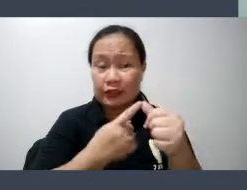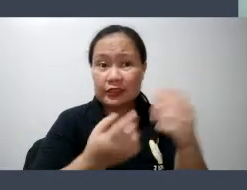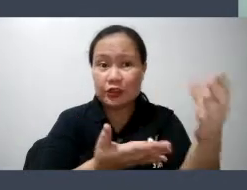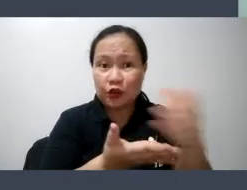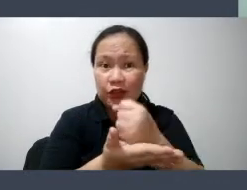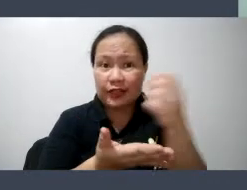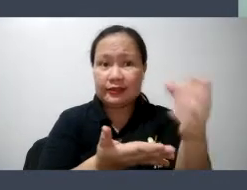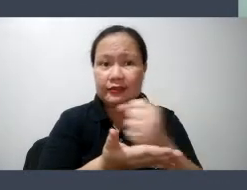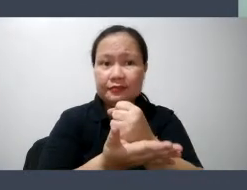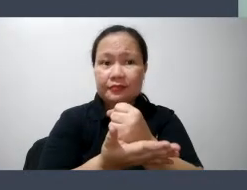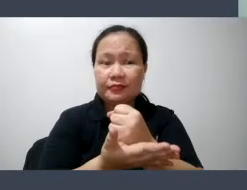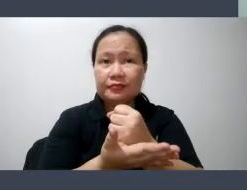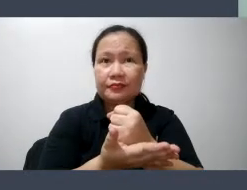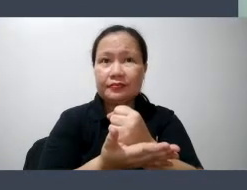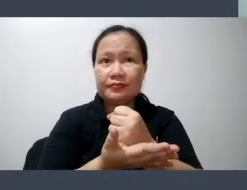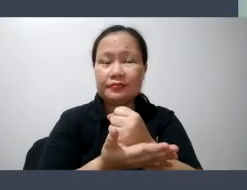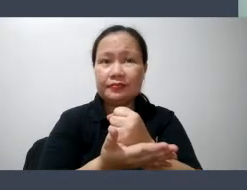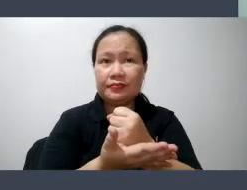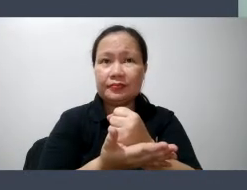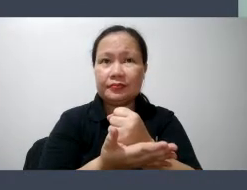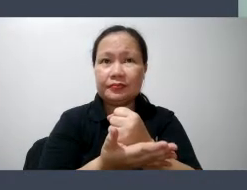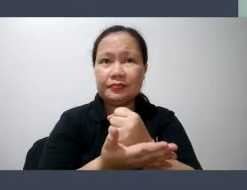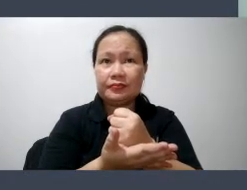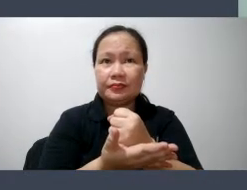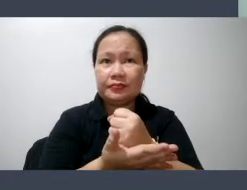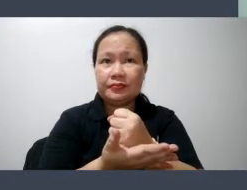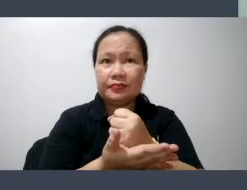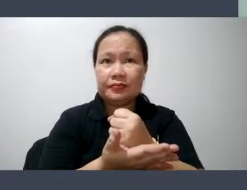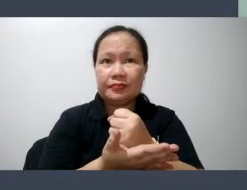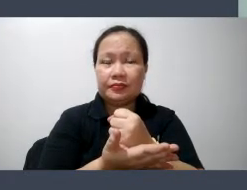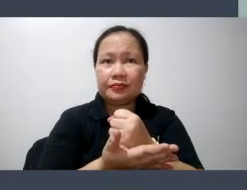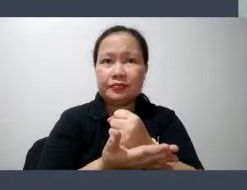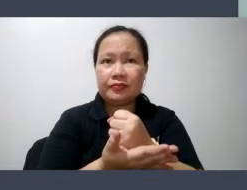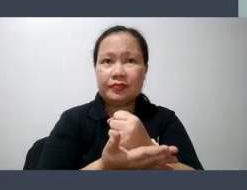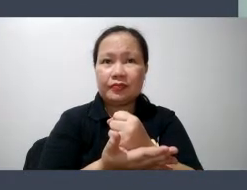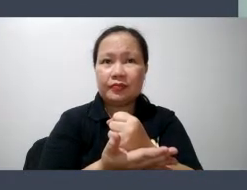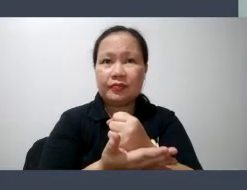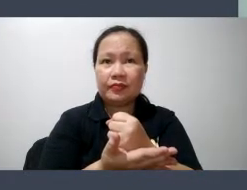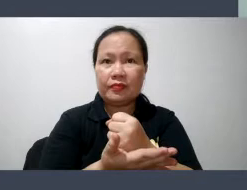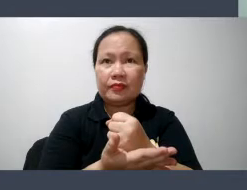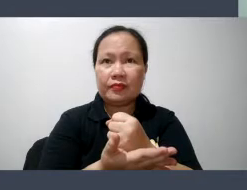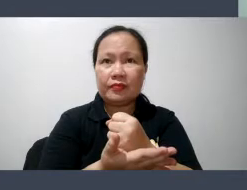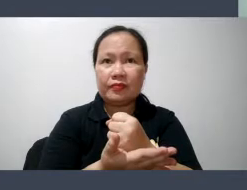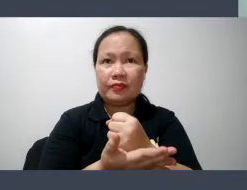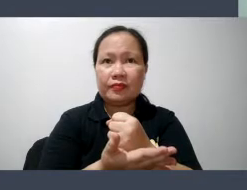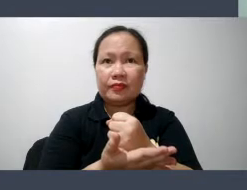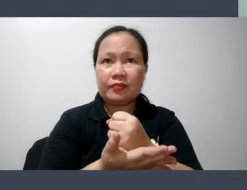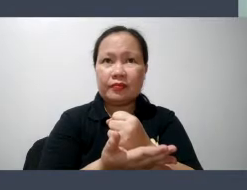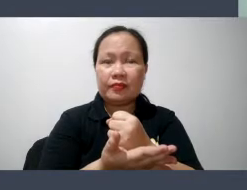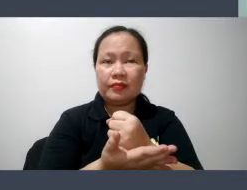collect. So because of that, you can say that a set,